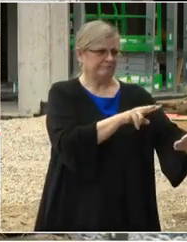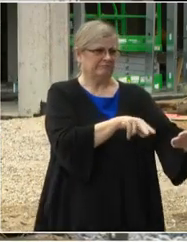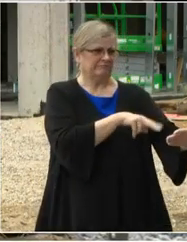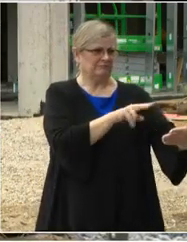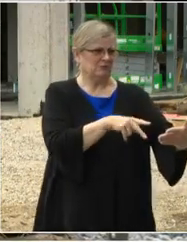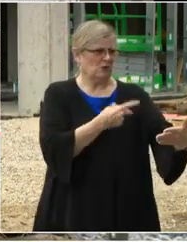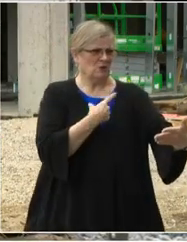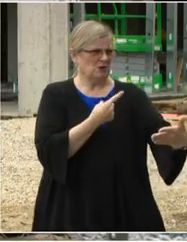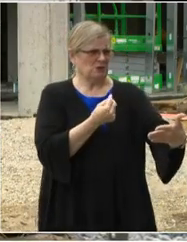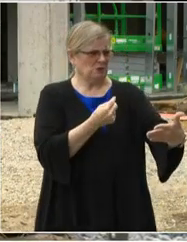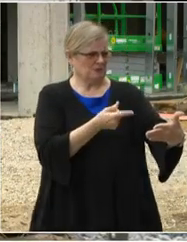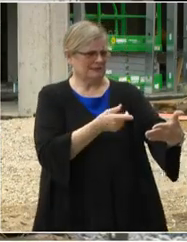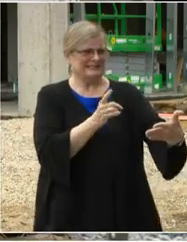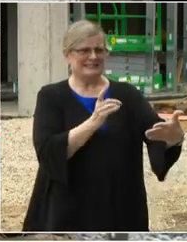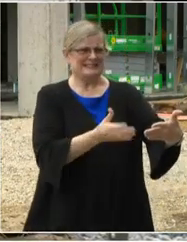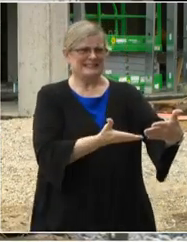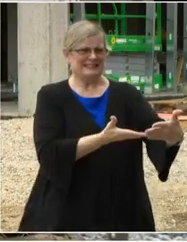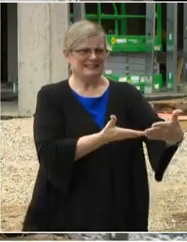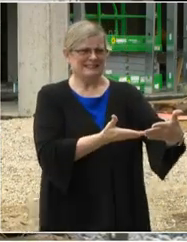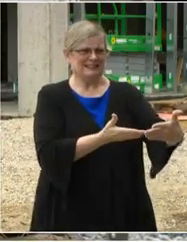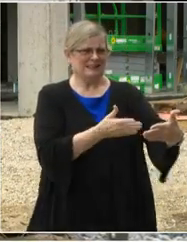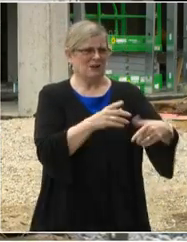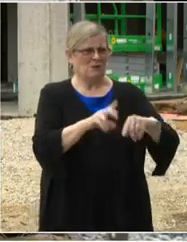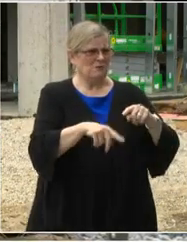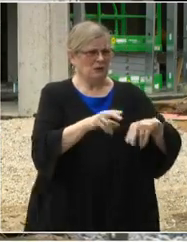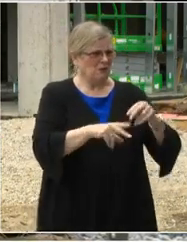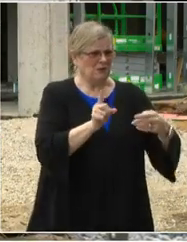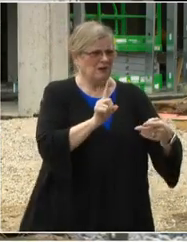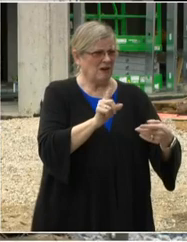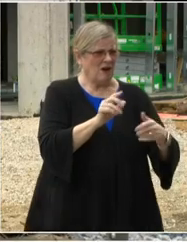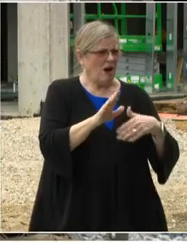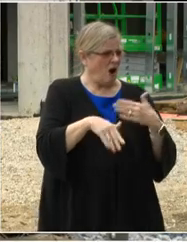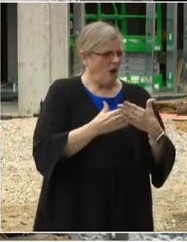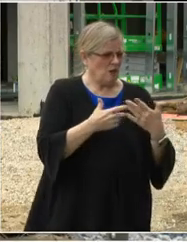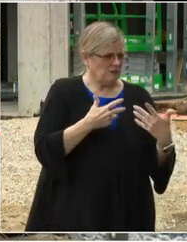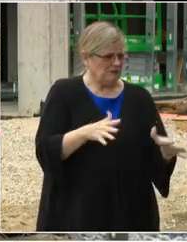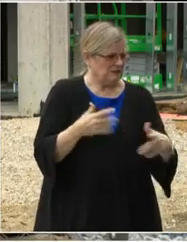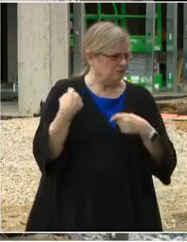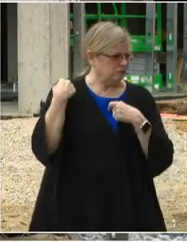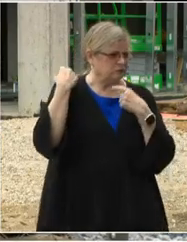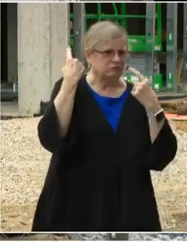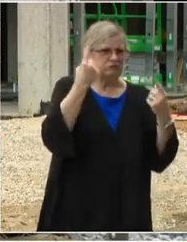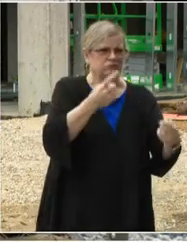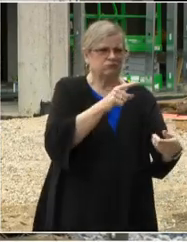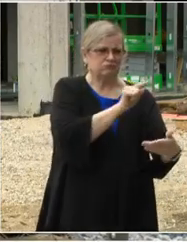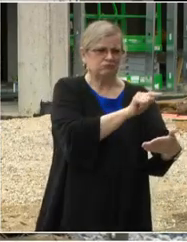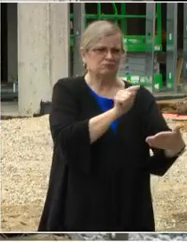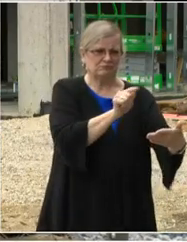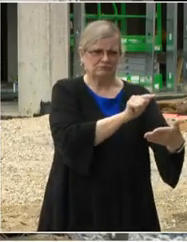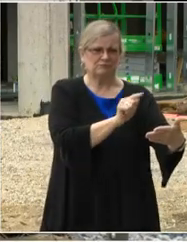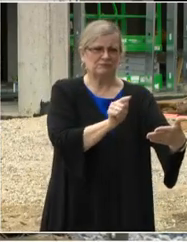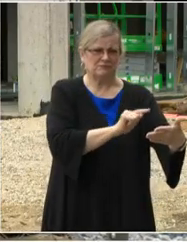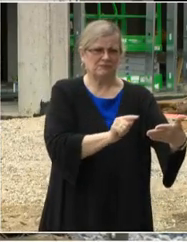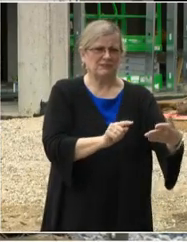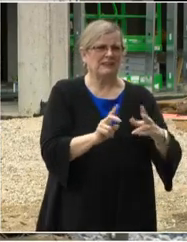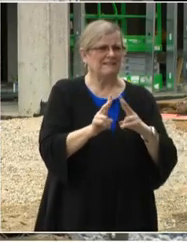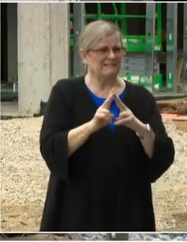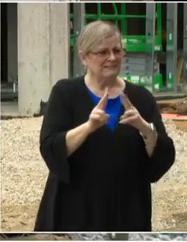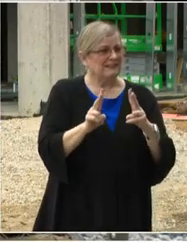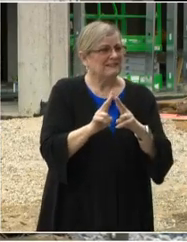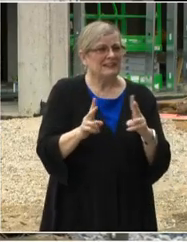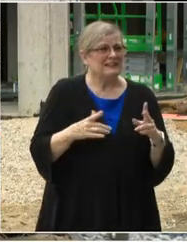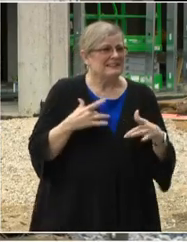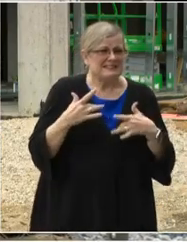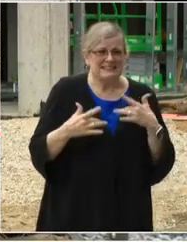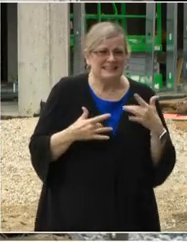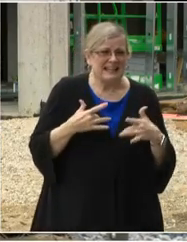just what we build, but all that we do, okay? And I'm really proud of the work that we did to ensure that